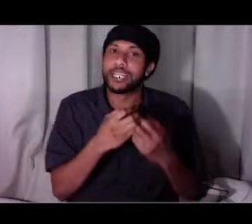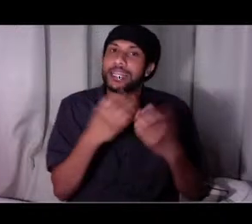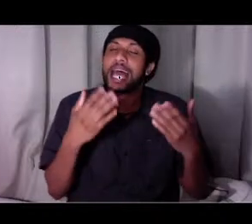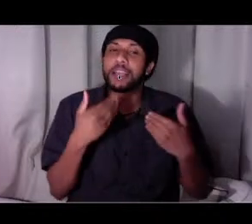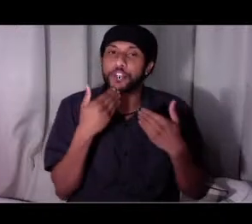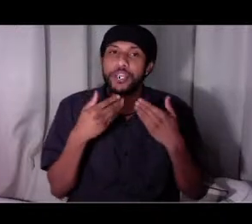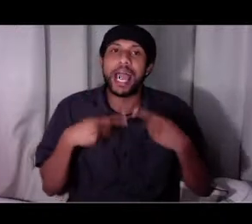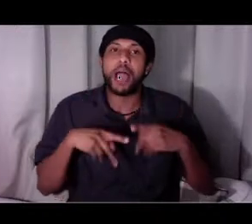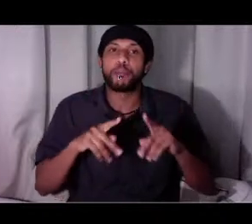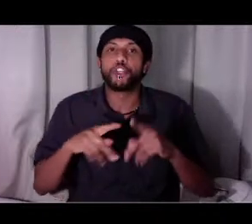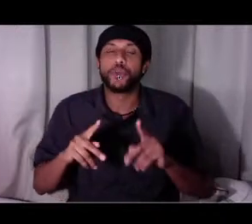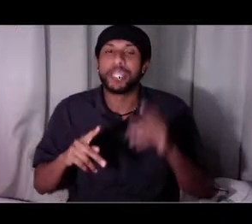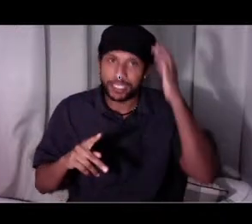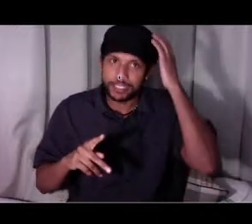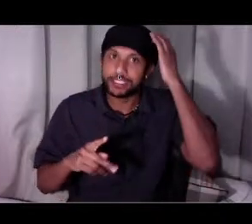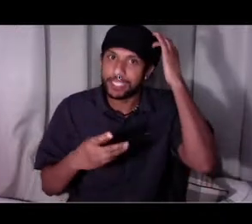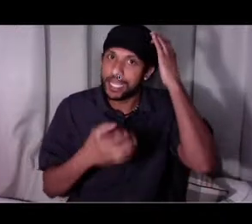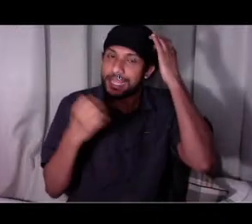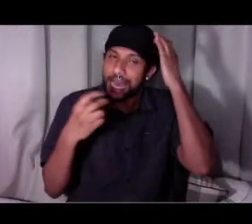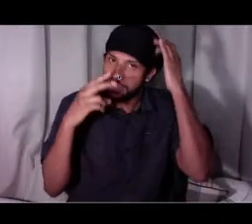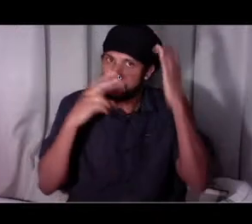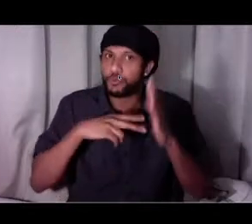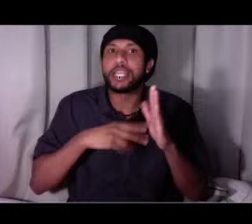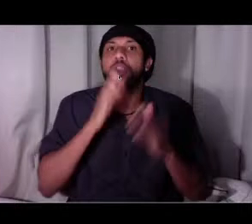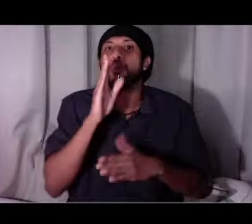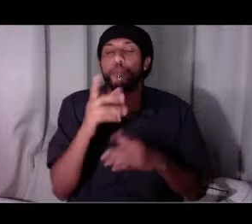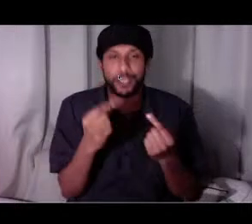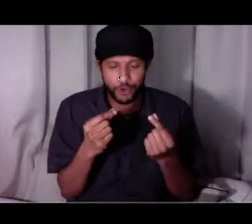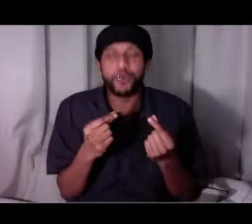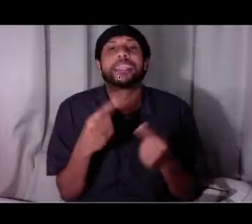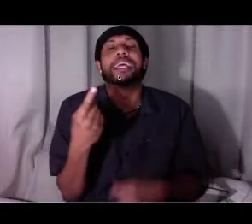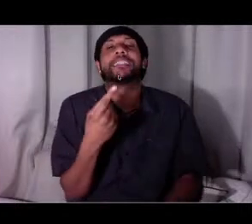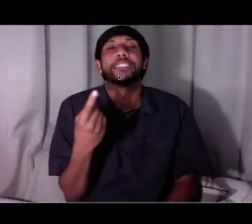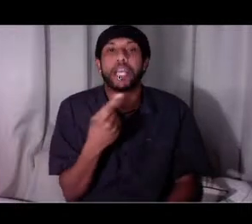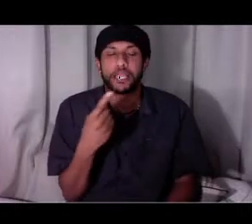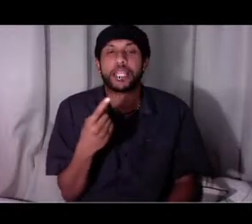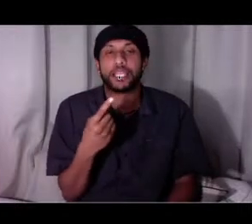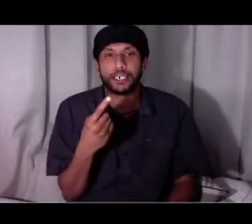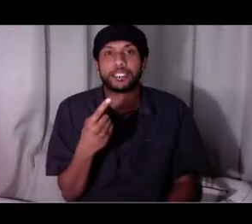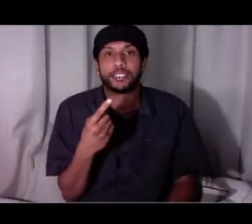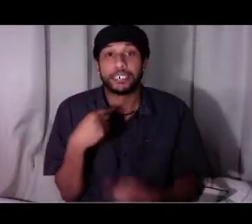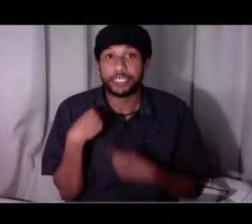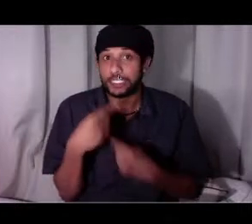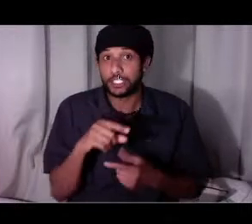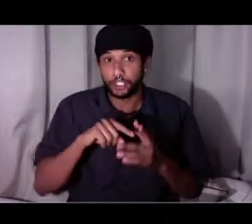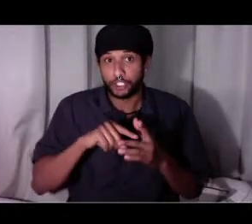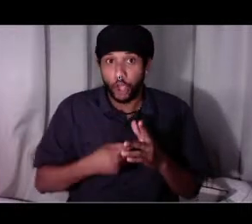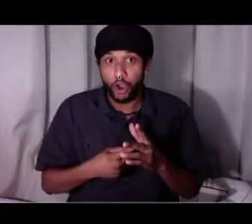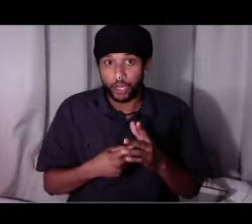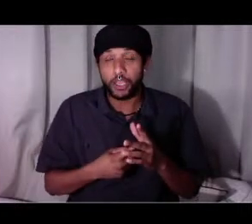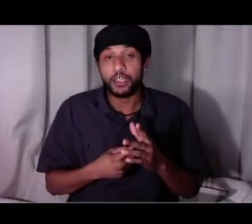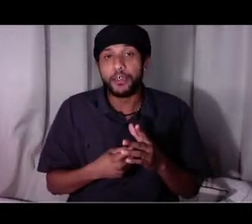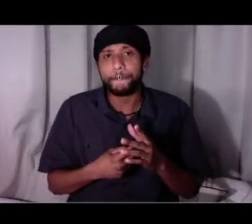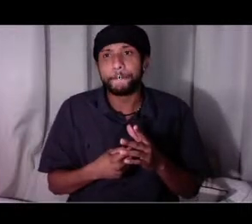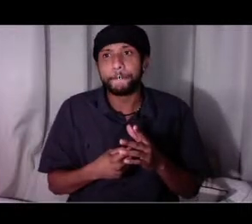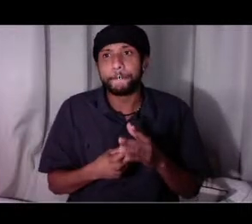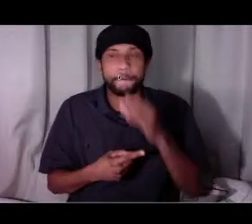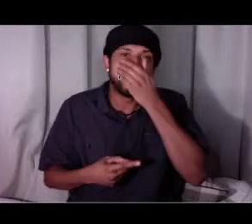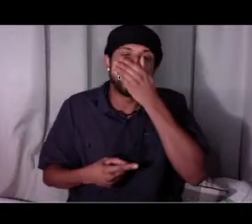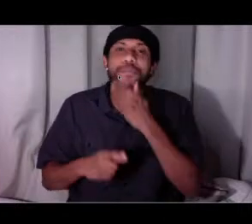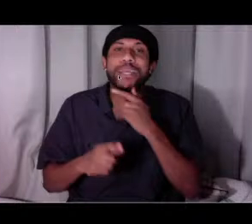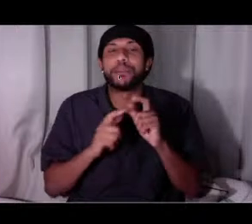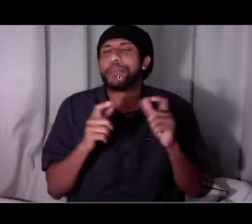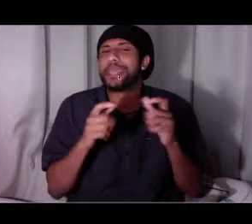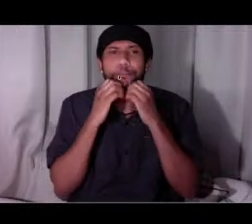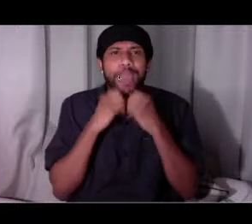opportunities a lot of a lot of reading that we're going to be doing that's something that I've ever since it started I it's been a big uh a